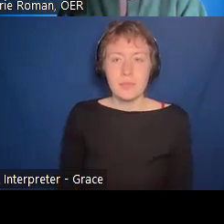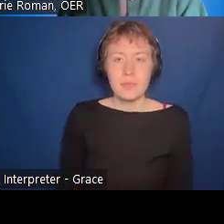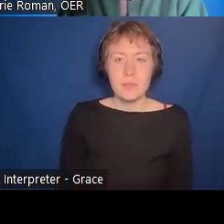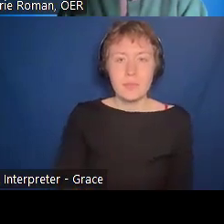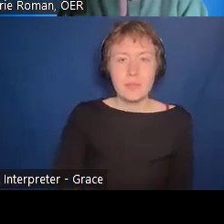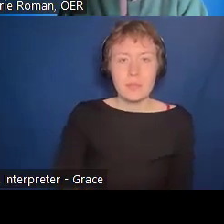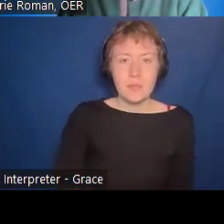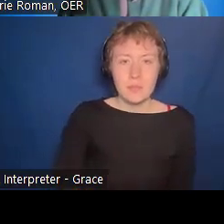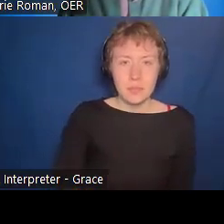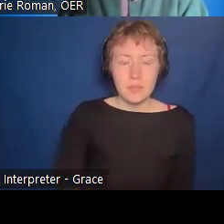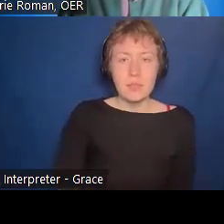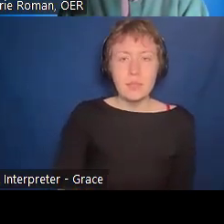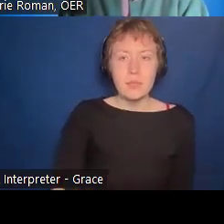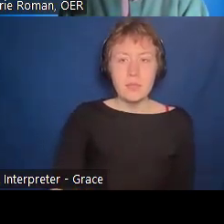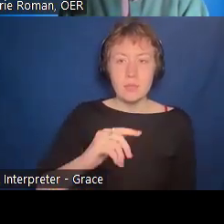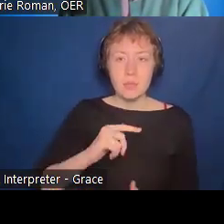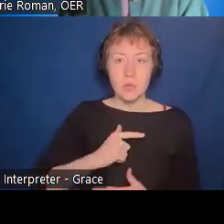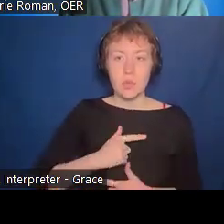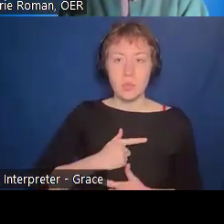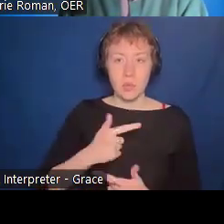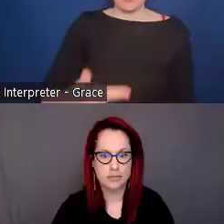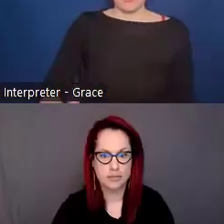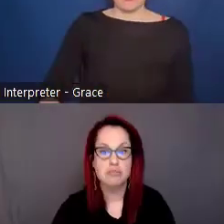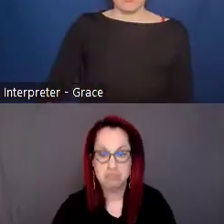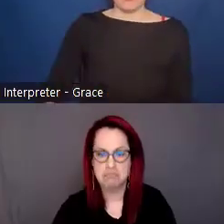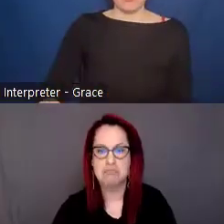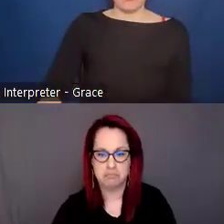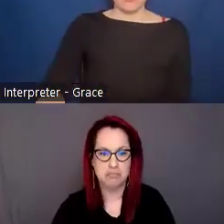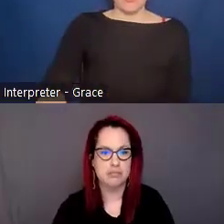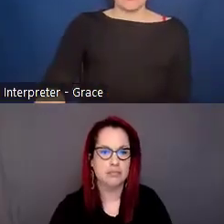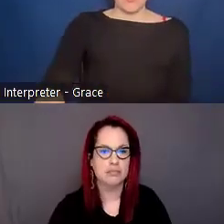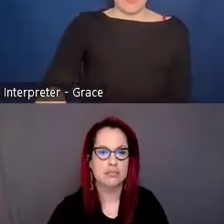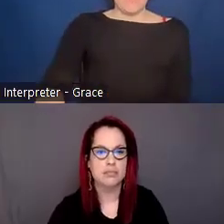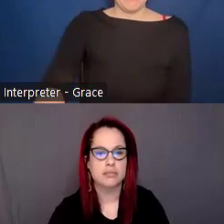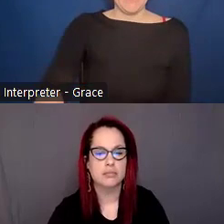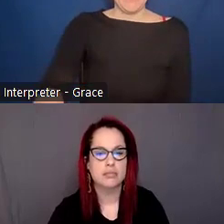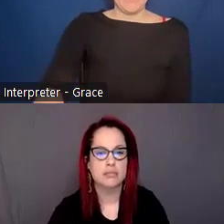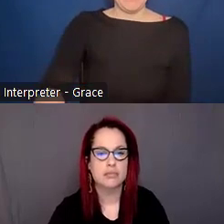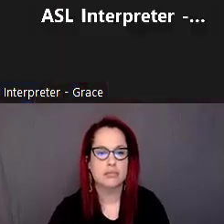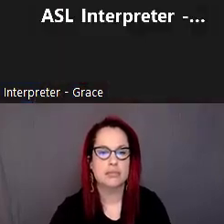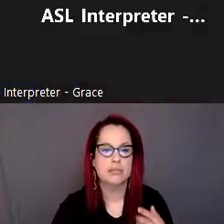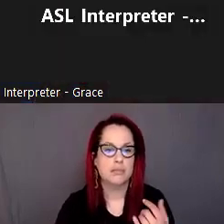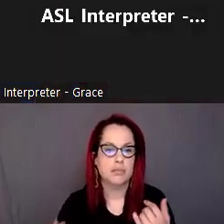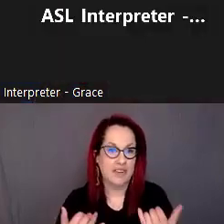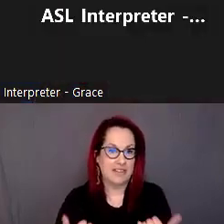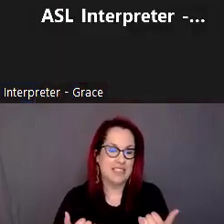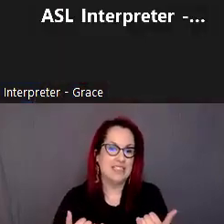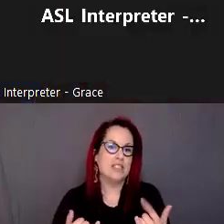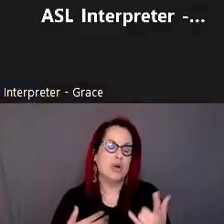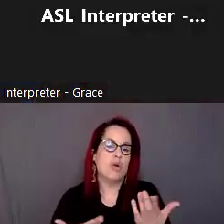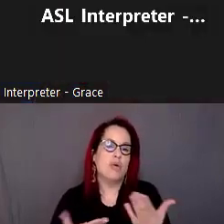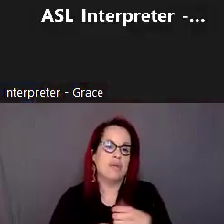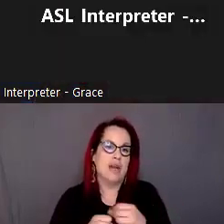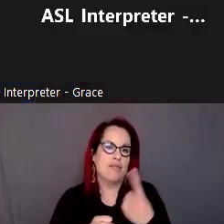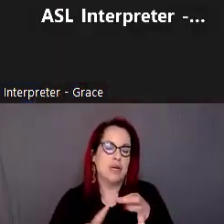This is what we have created, a special notice to extend. This is what it looks like, and that's really what it's called. And we